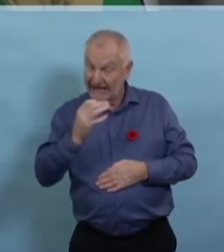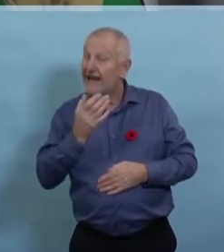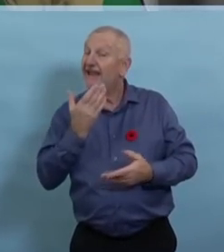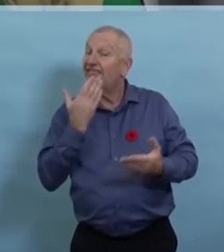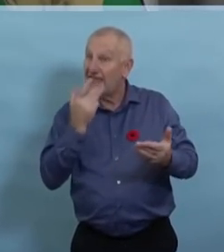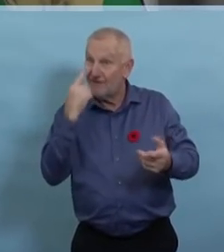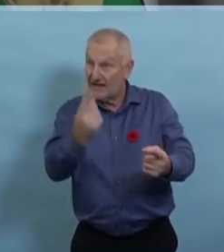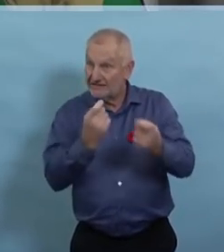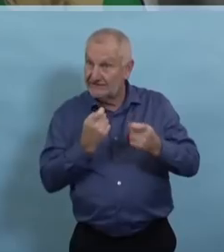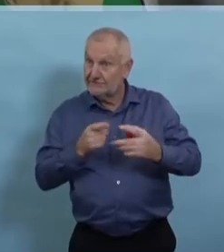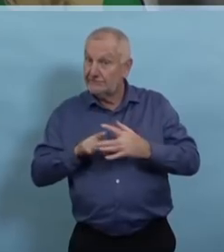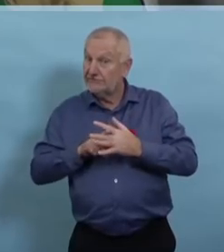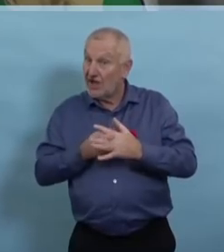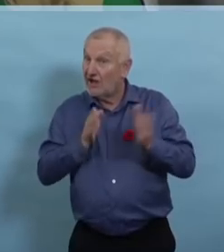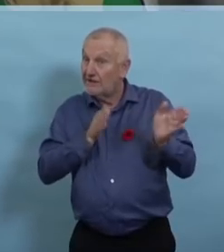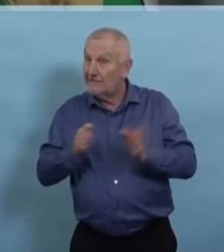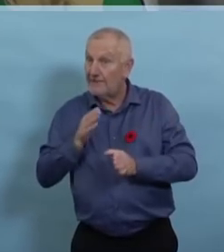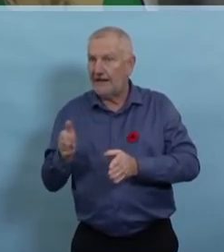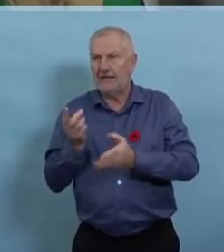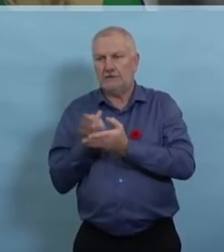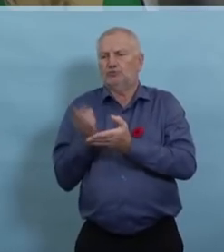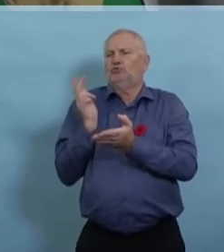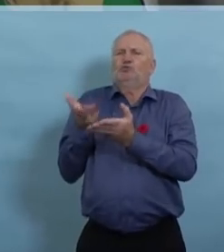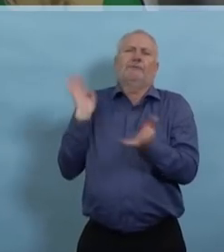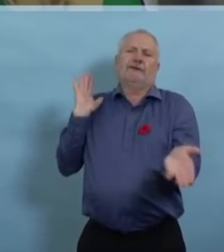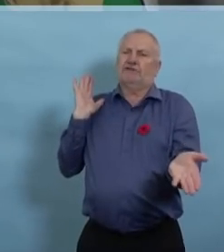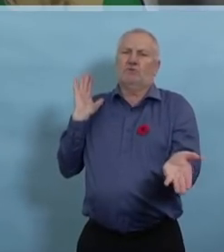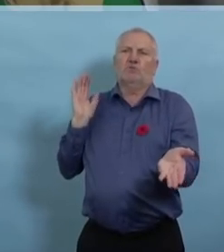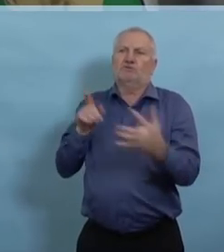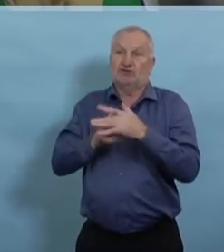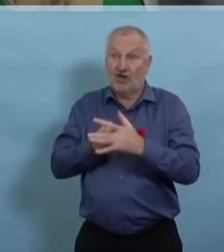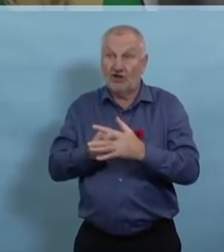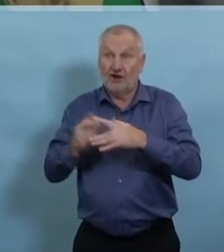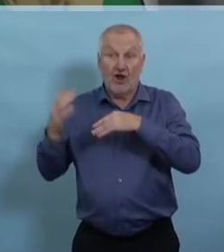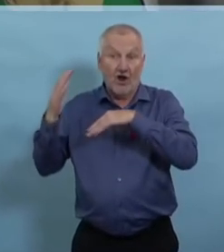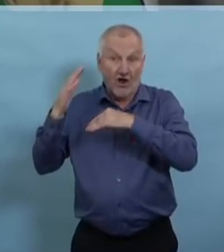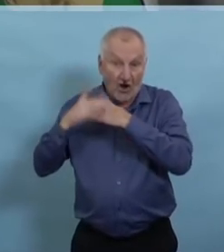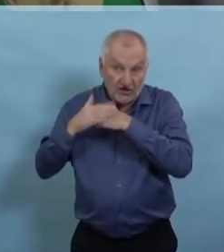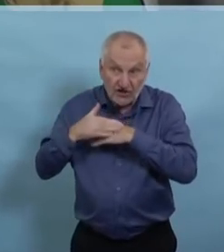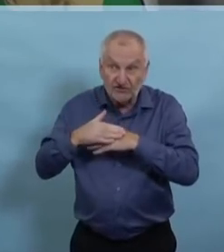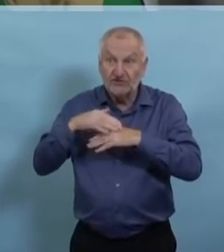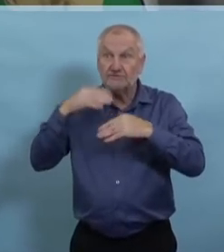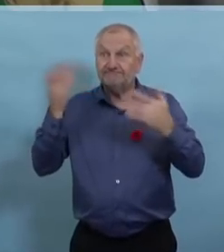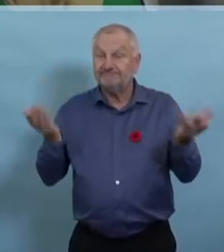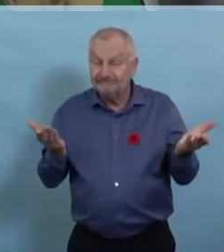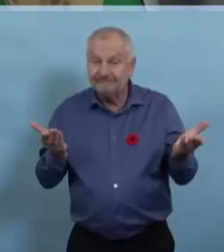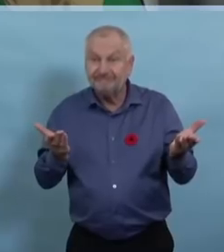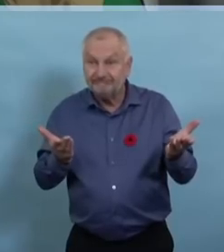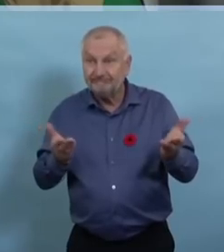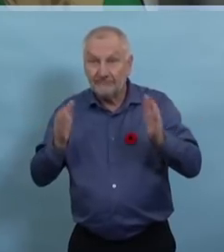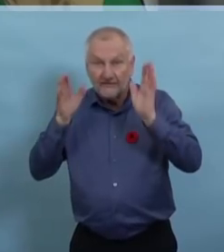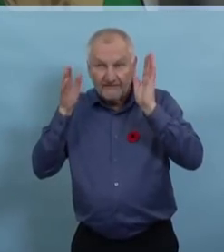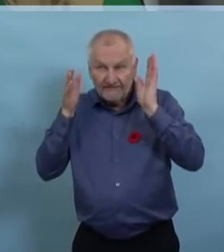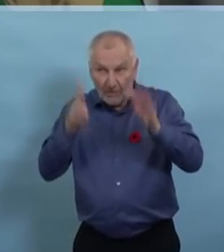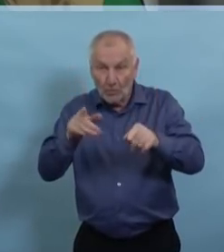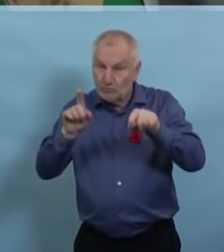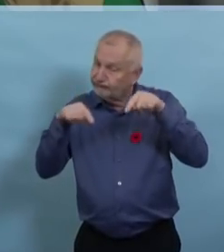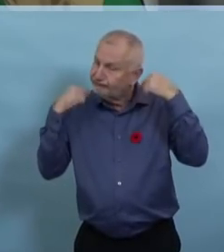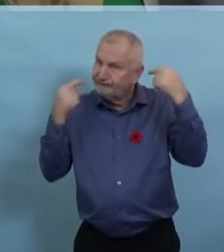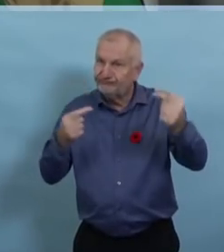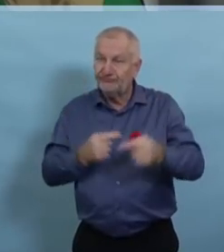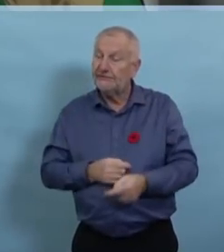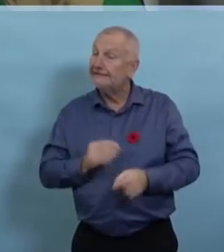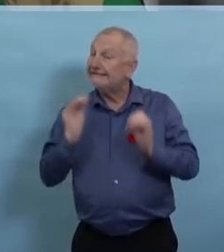the planning. As I mentioned, a consultant has been working on this now for a while. The hiring of the teachers, sort of the